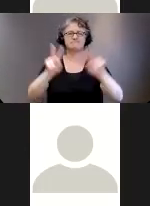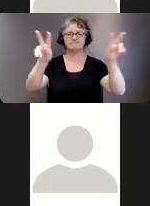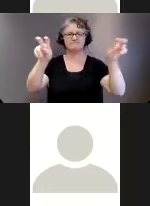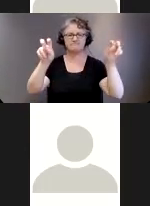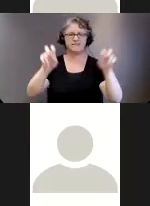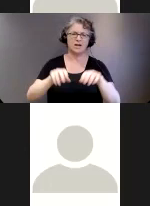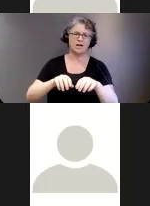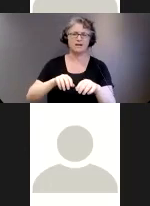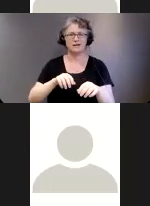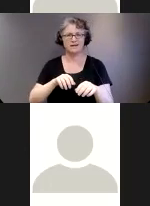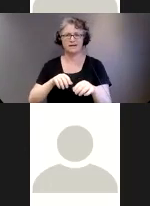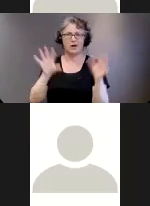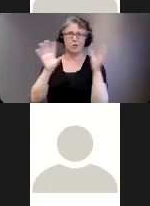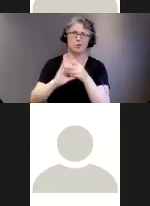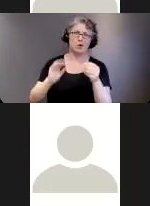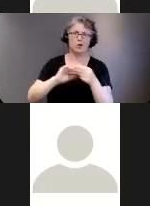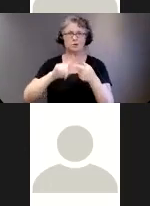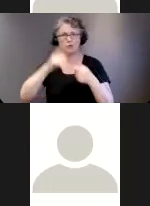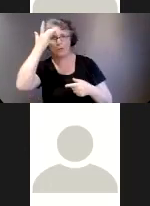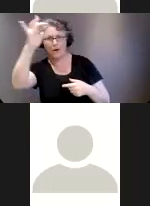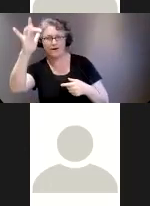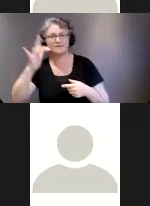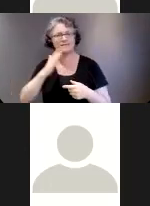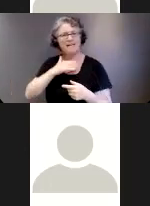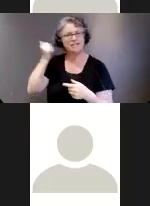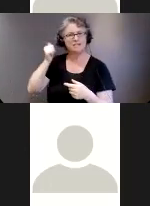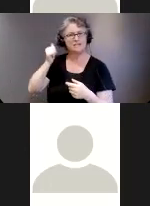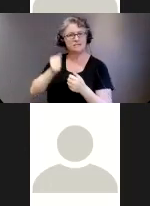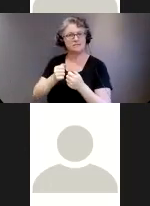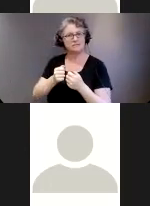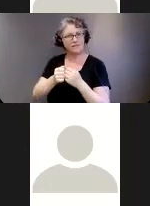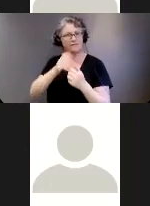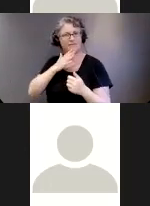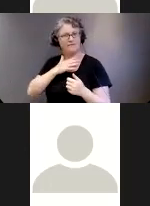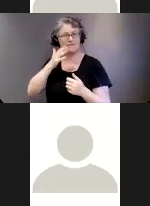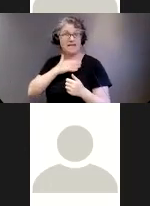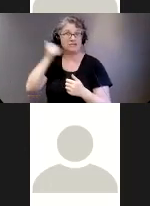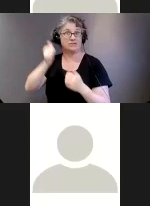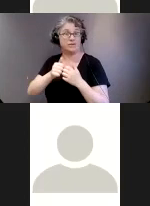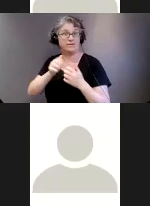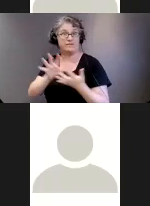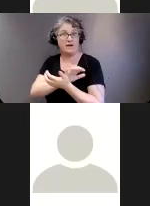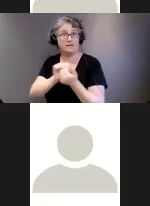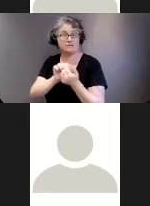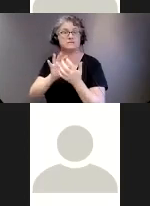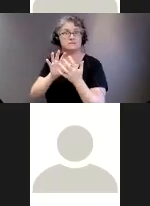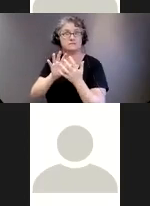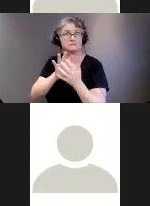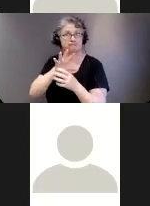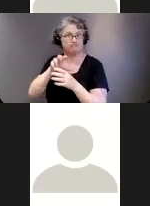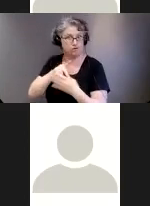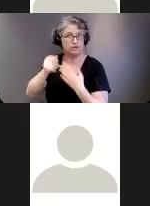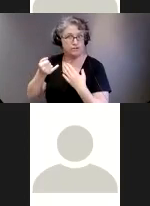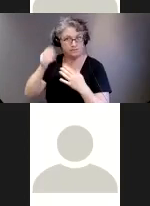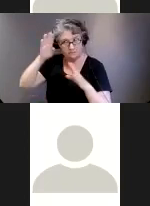the Aging Without Violence project. We had these monthly fact sheets, all which focused on a different aspect of